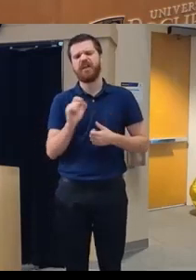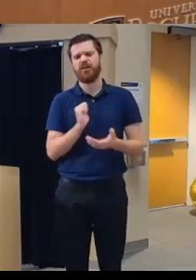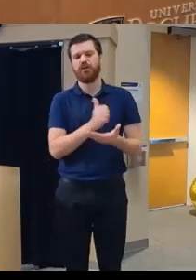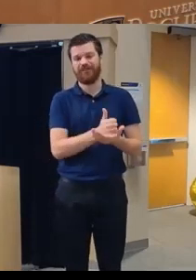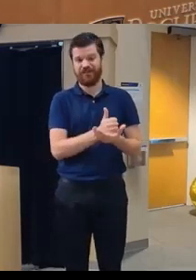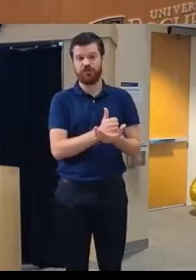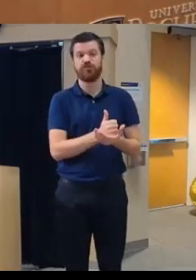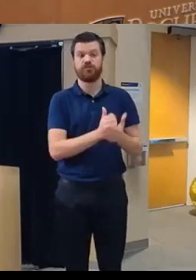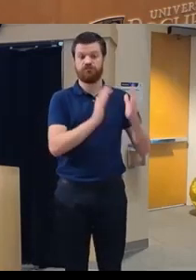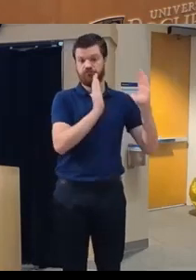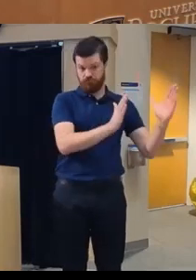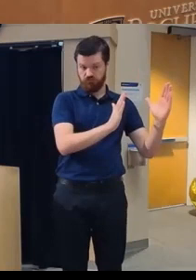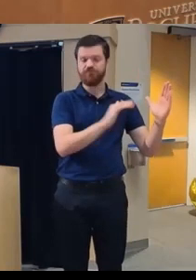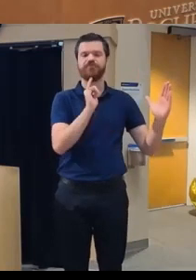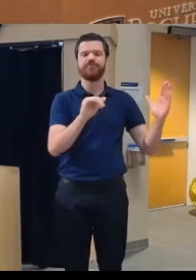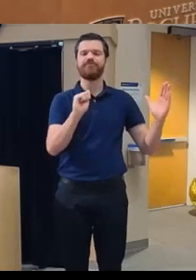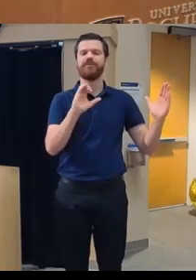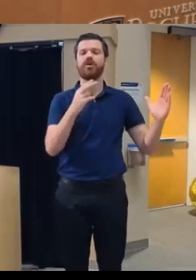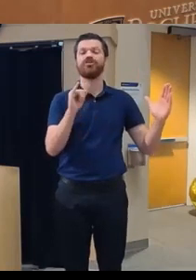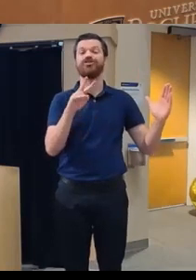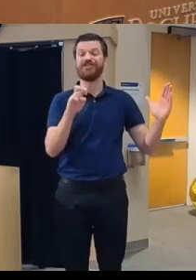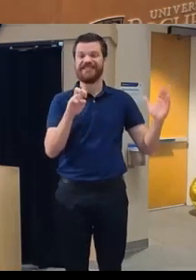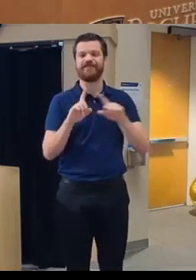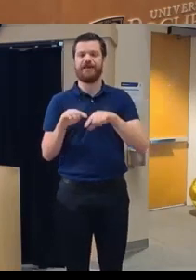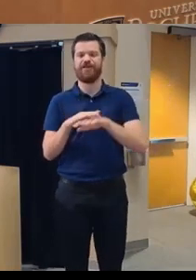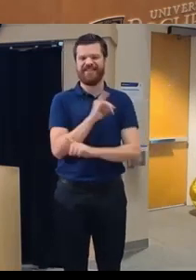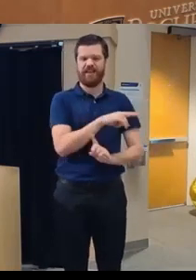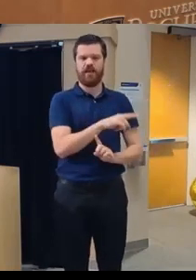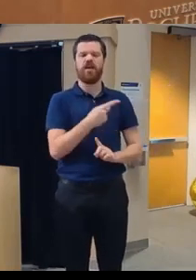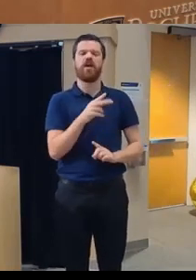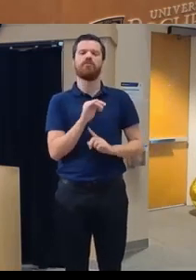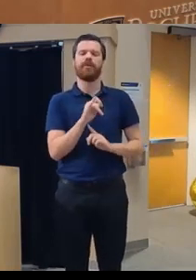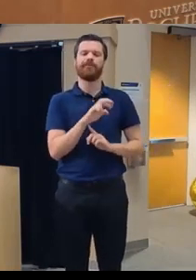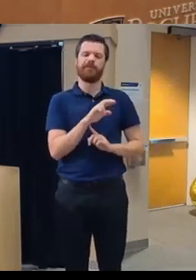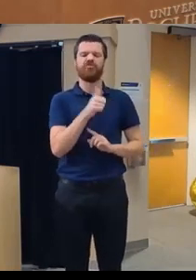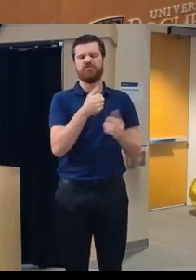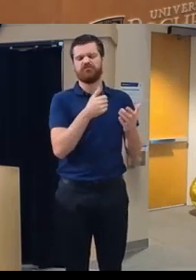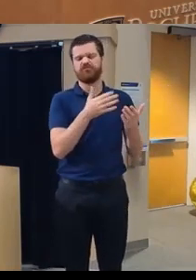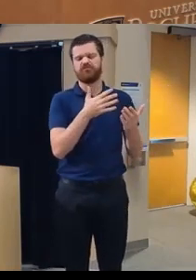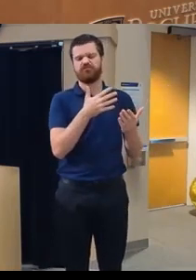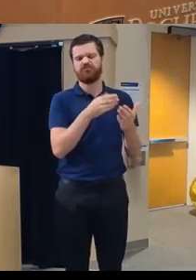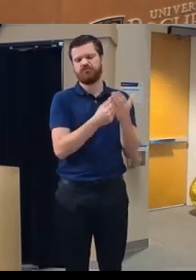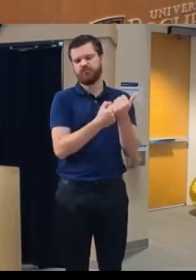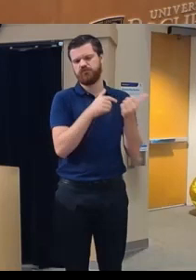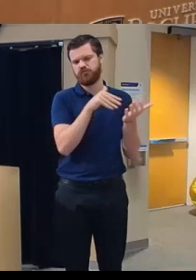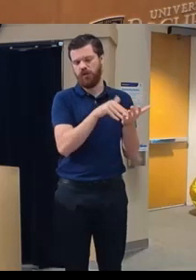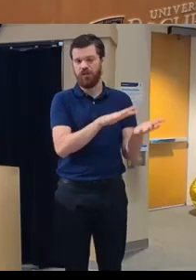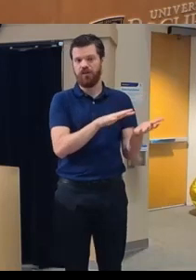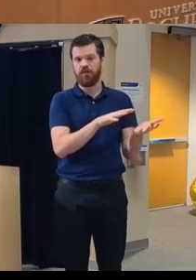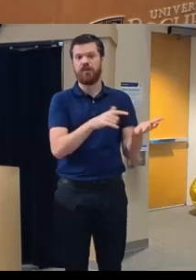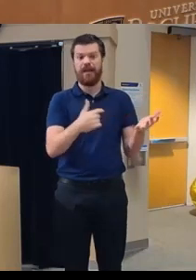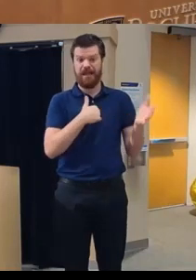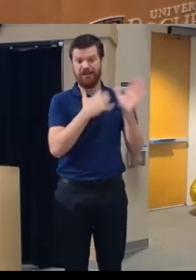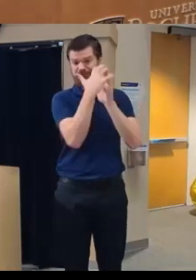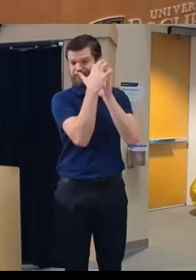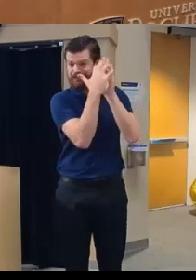if you look, which is what Achieve was based on, if you look at their recommendations, which are, there's just a lot